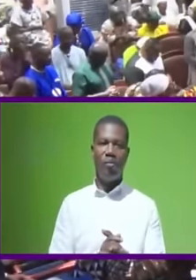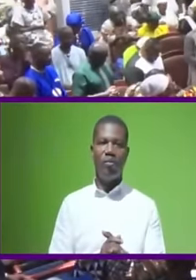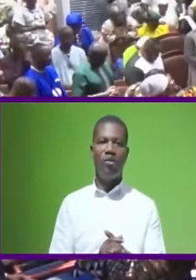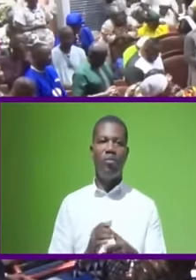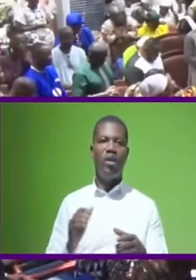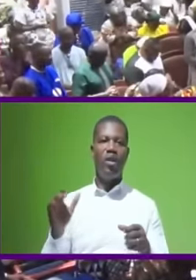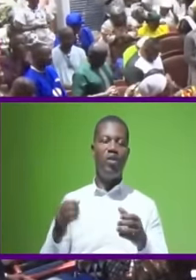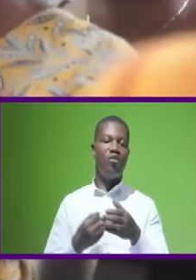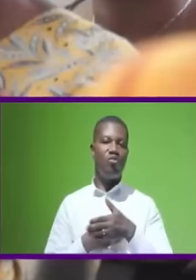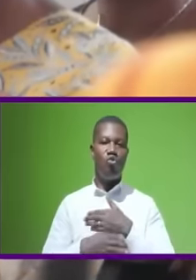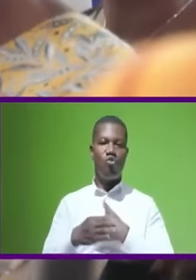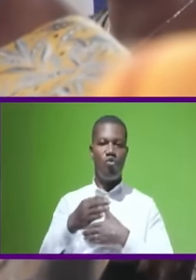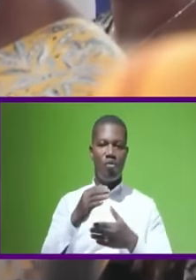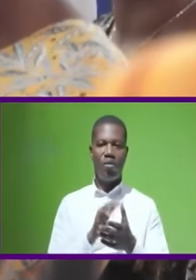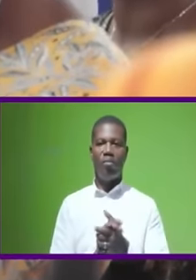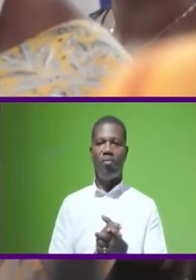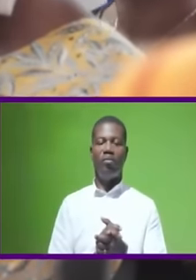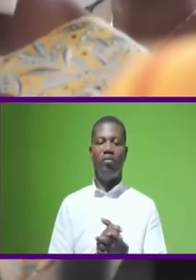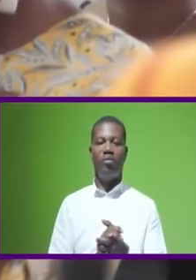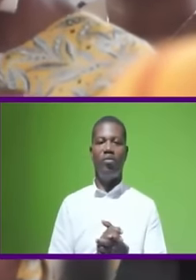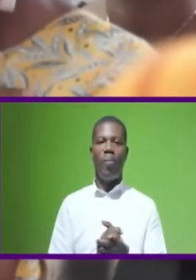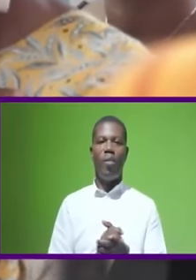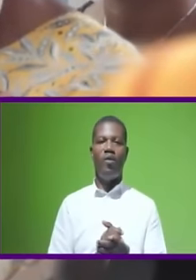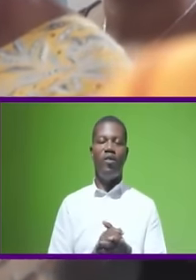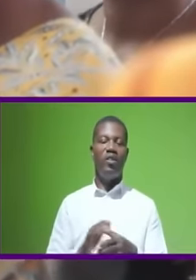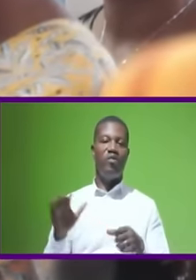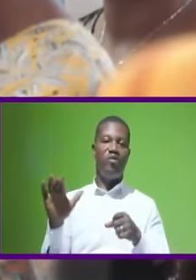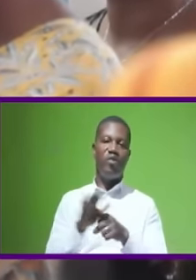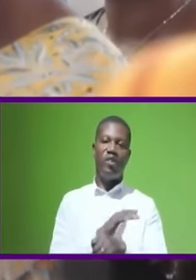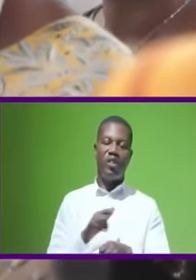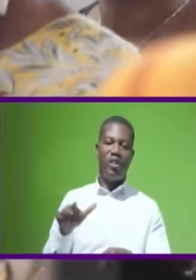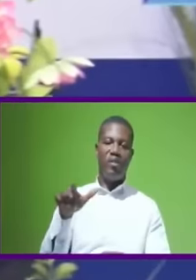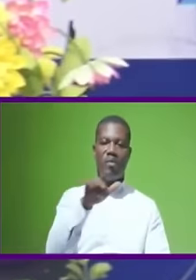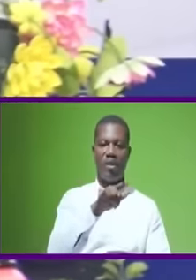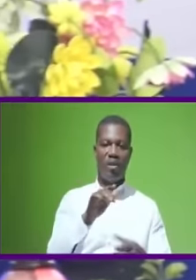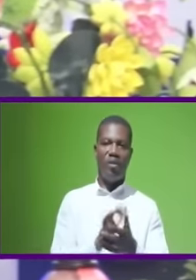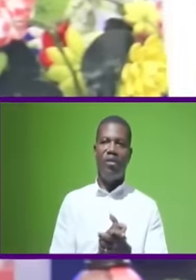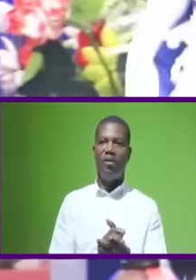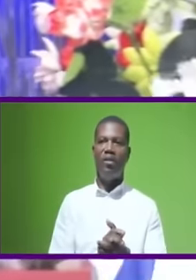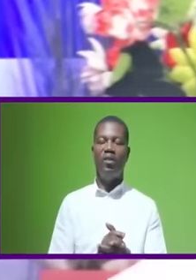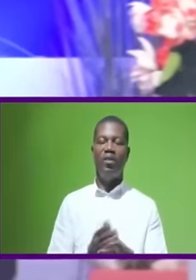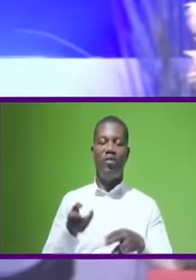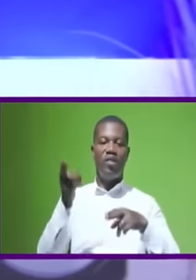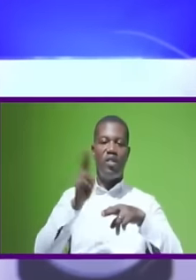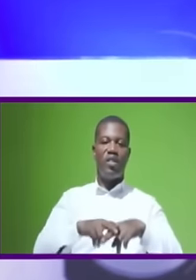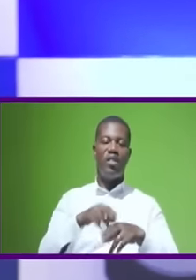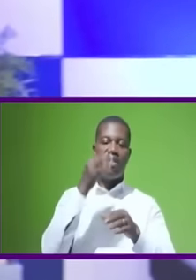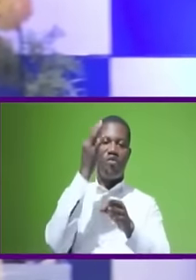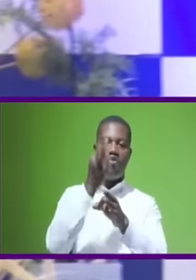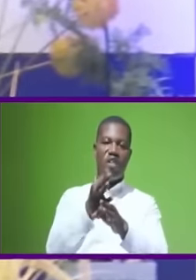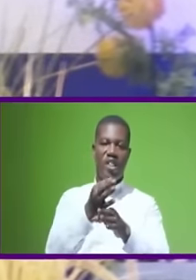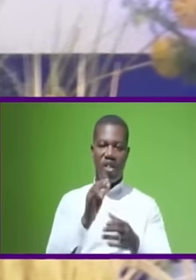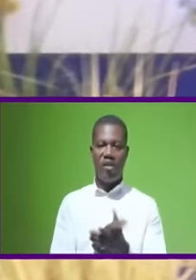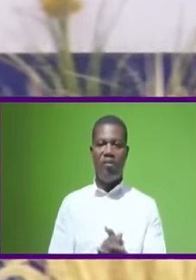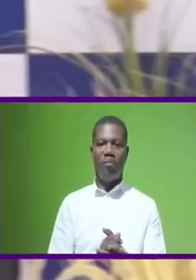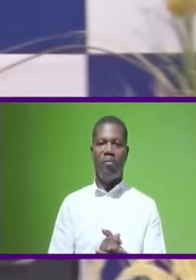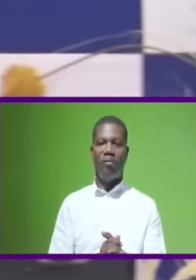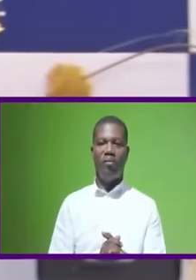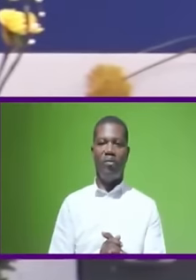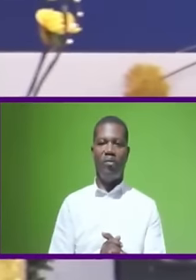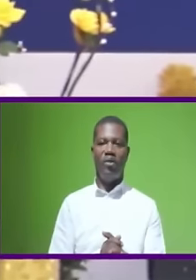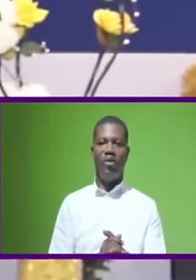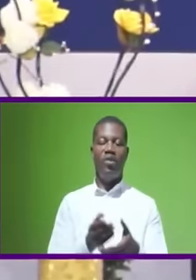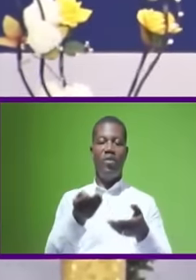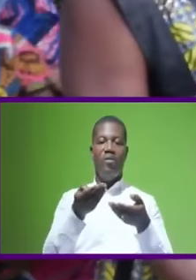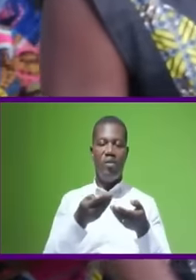wo. Amen. Napasayema. Fatu ye jidiem. Jesus. Fama